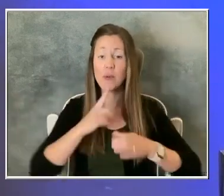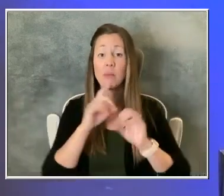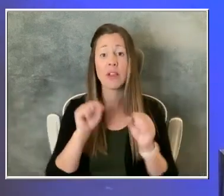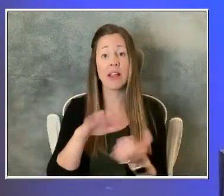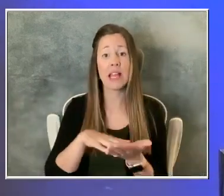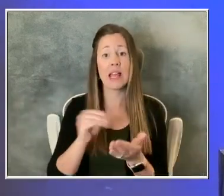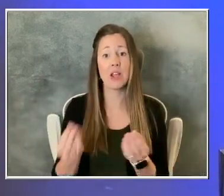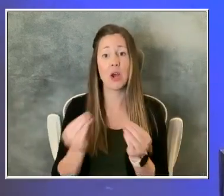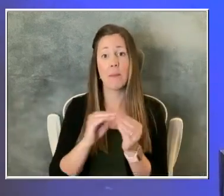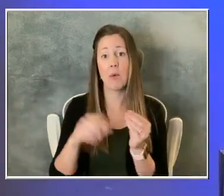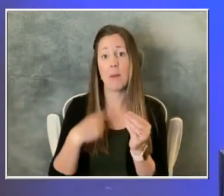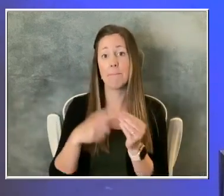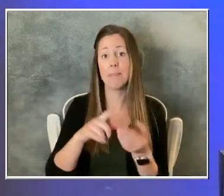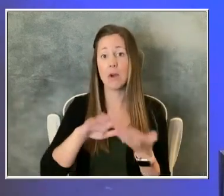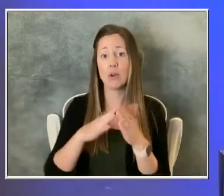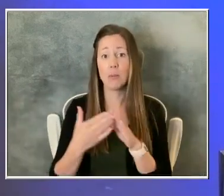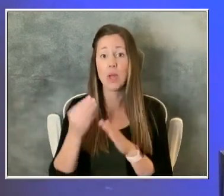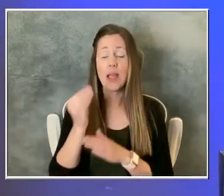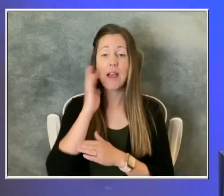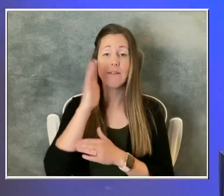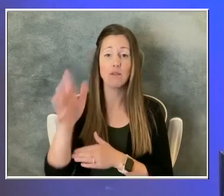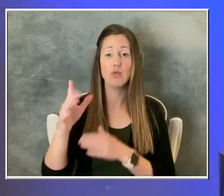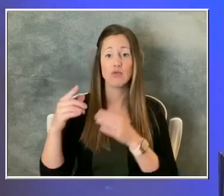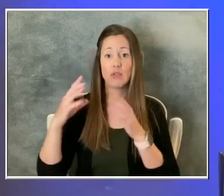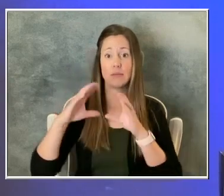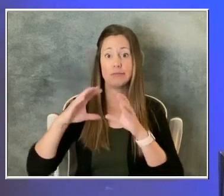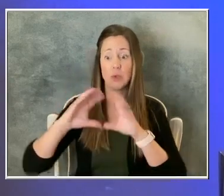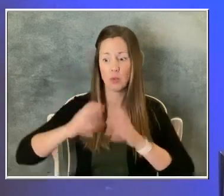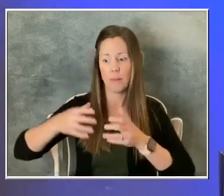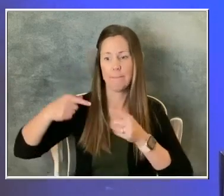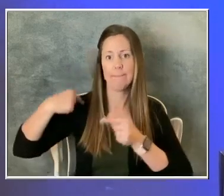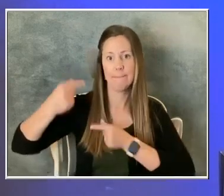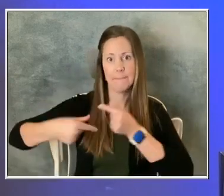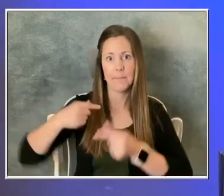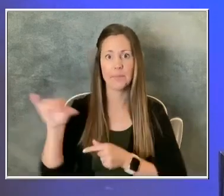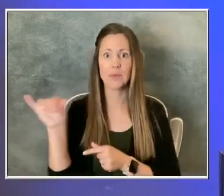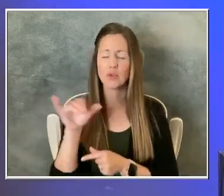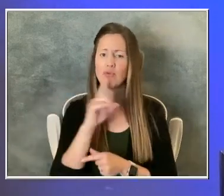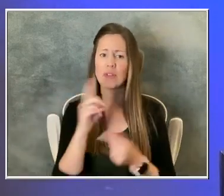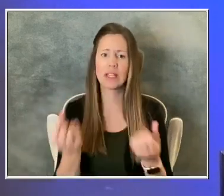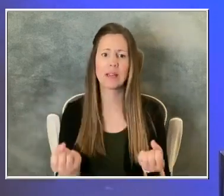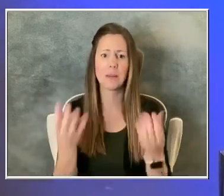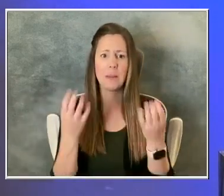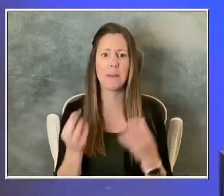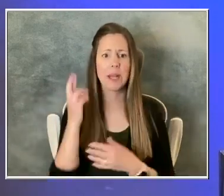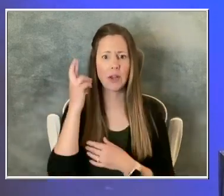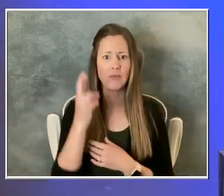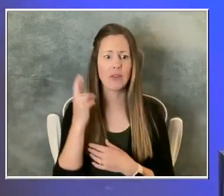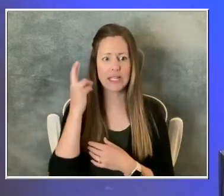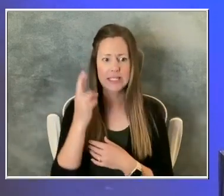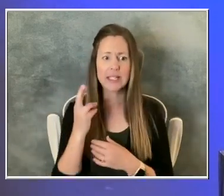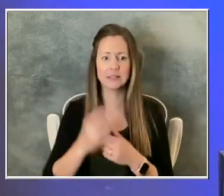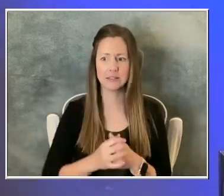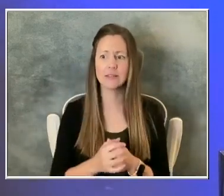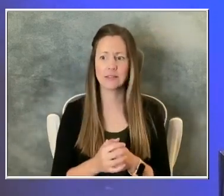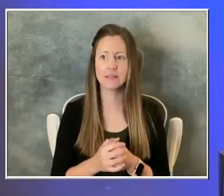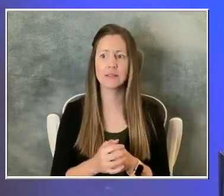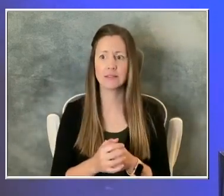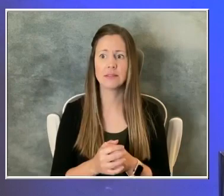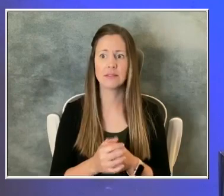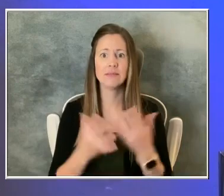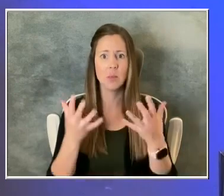certainly future generations as well. So I think there are so many reasons that people will want to participate.